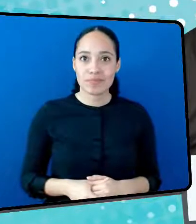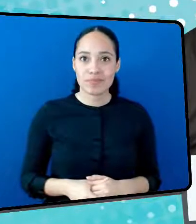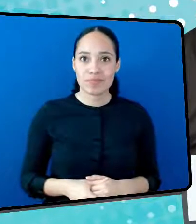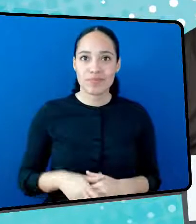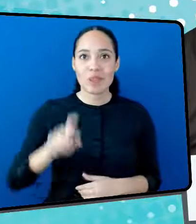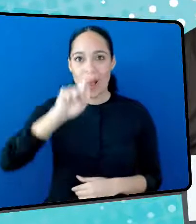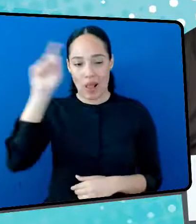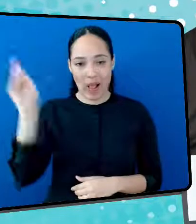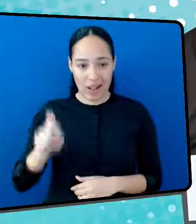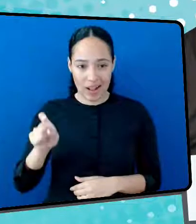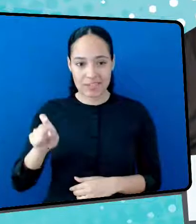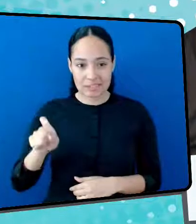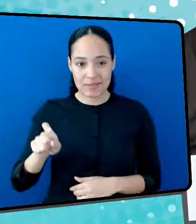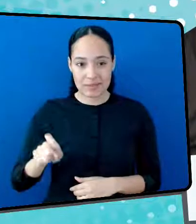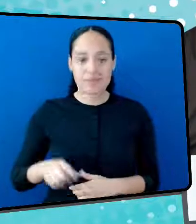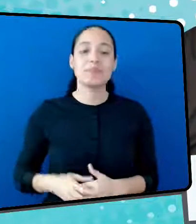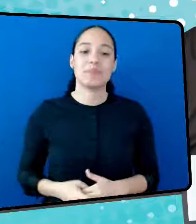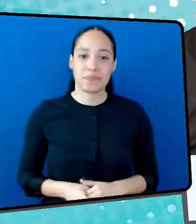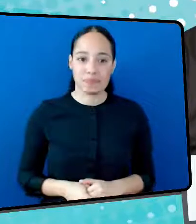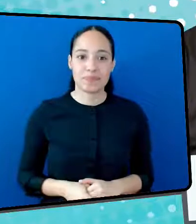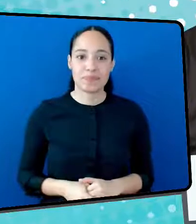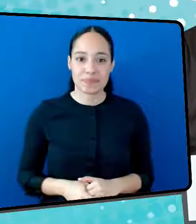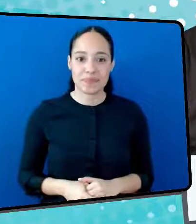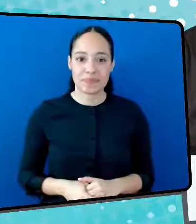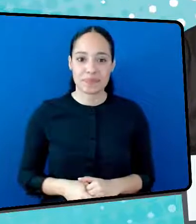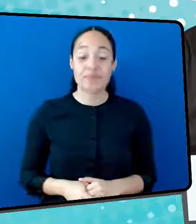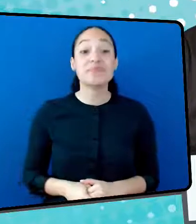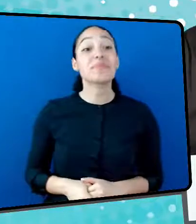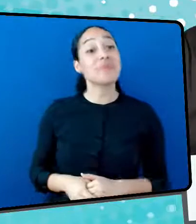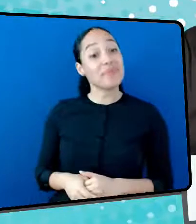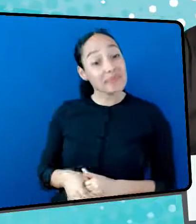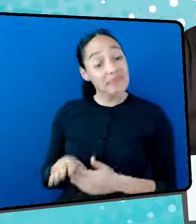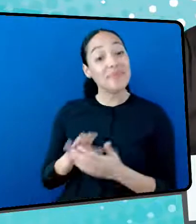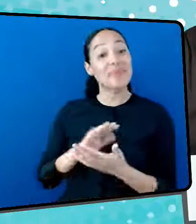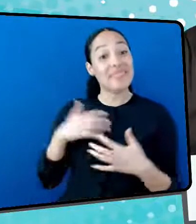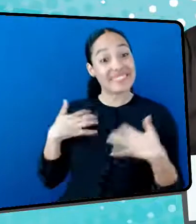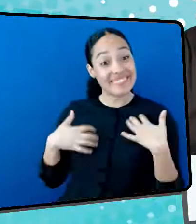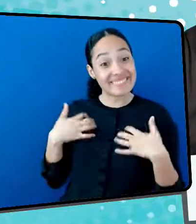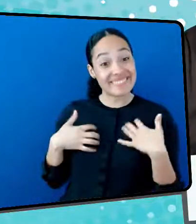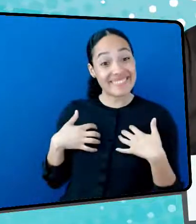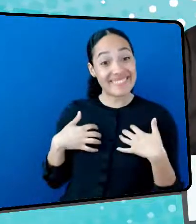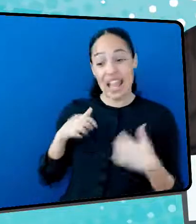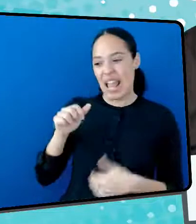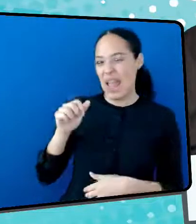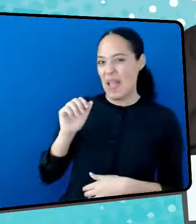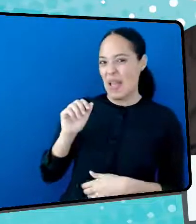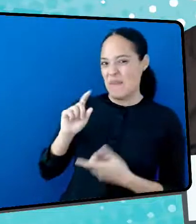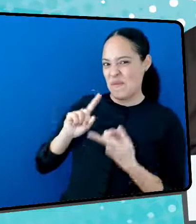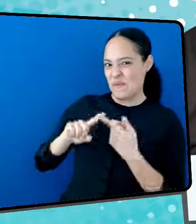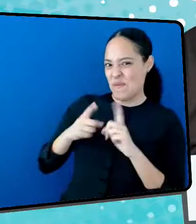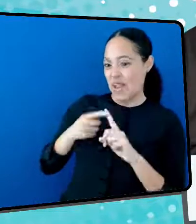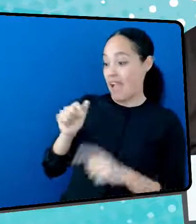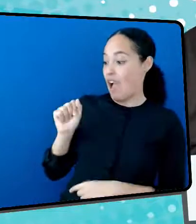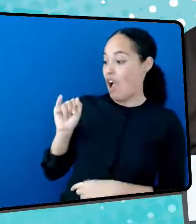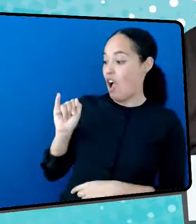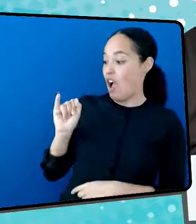Nice. Our friend Ari, who we had on the show, will be very happy to hear he's a big fan of PyTorch Lightning.